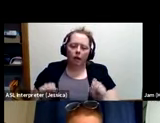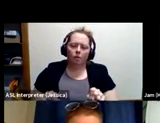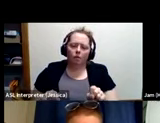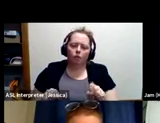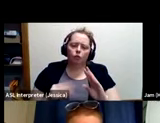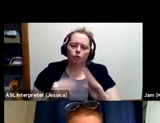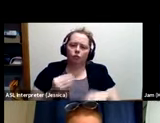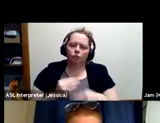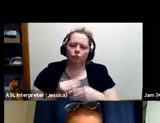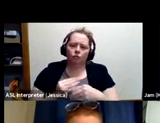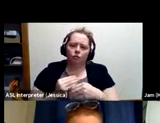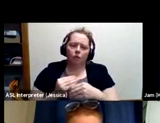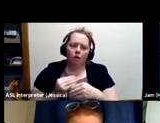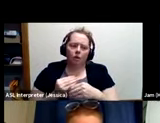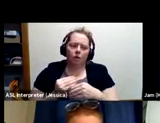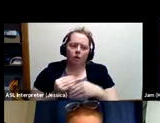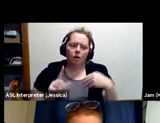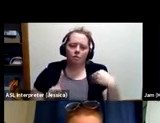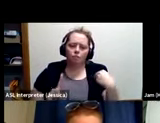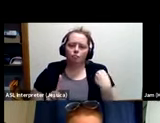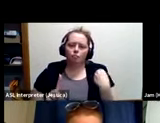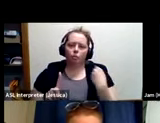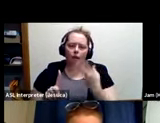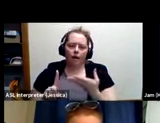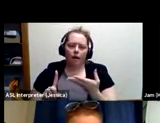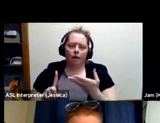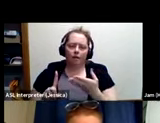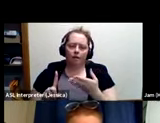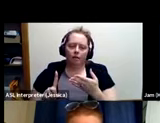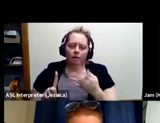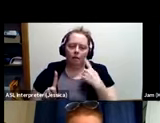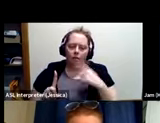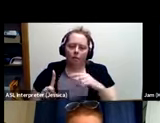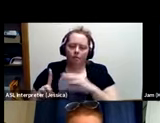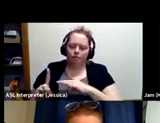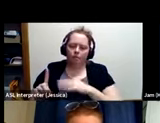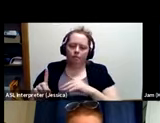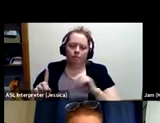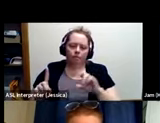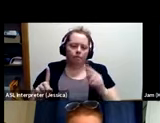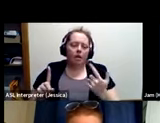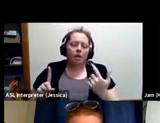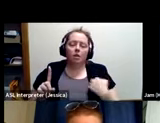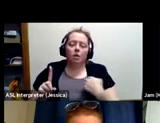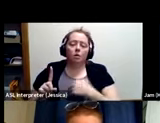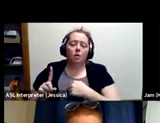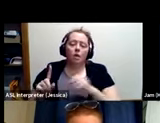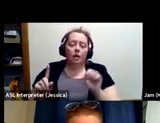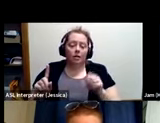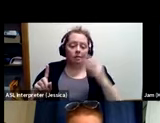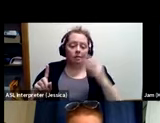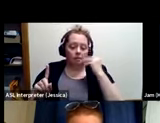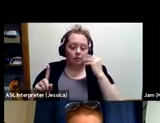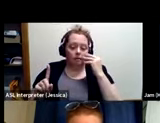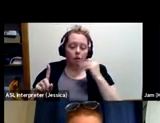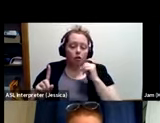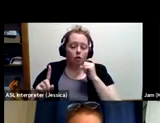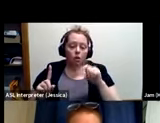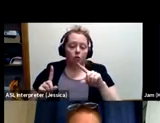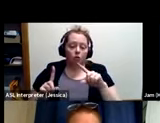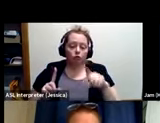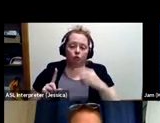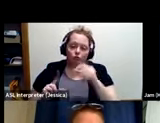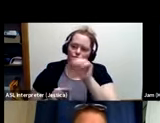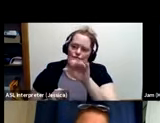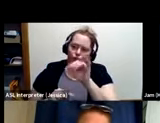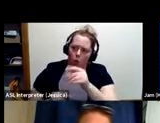to organizations in Pittsburgh, is that sort of that lived experience, that perspective of not just what to do, but why it's